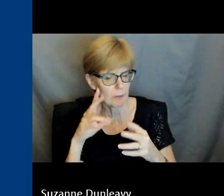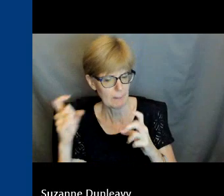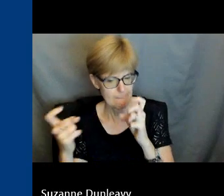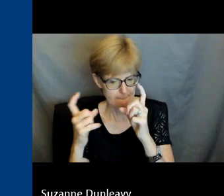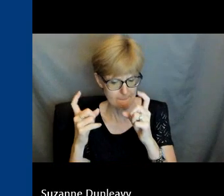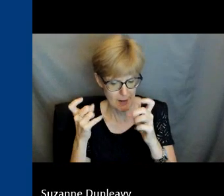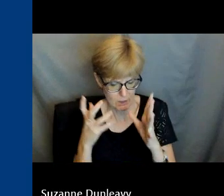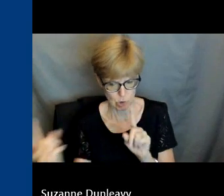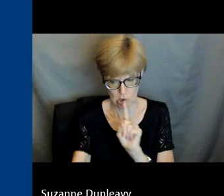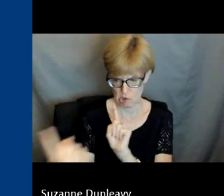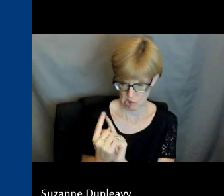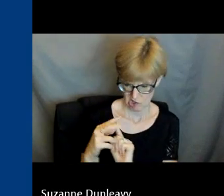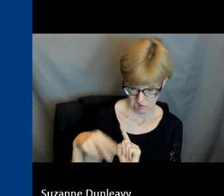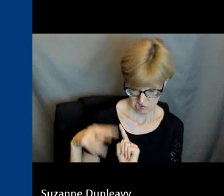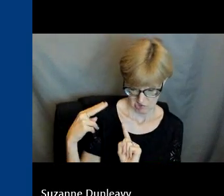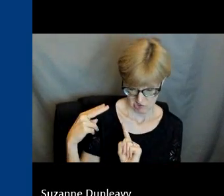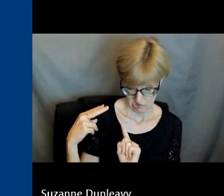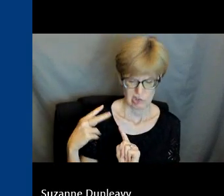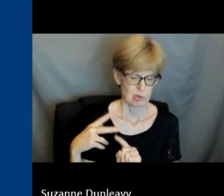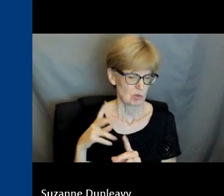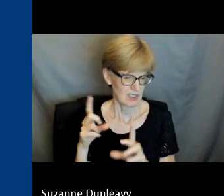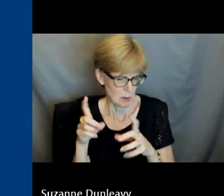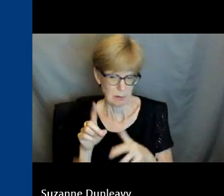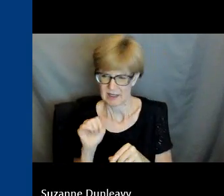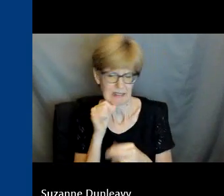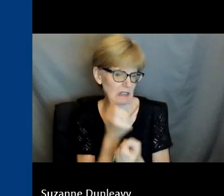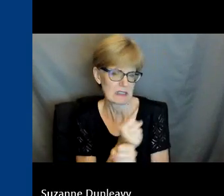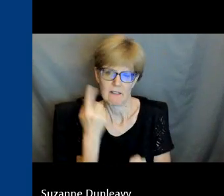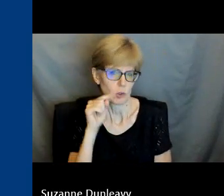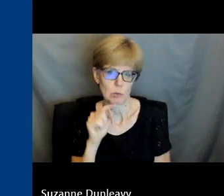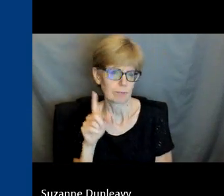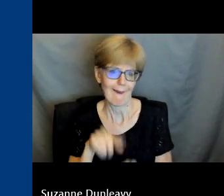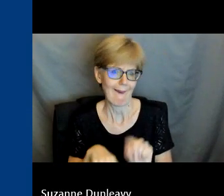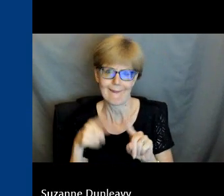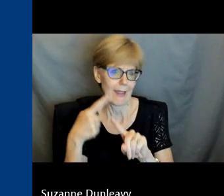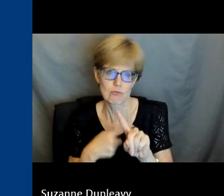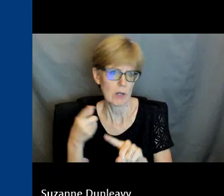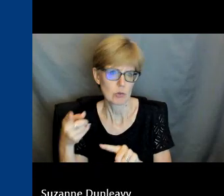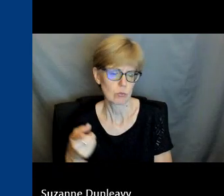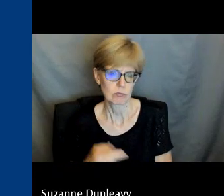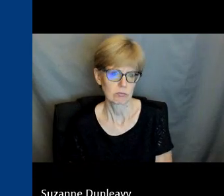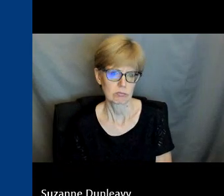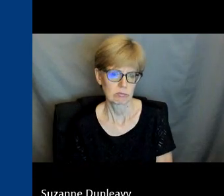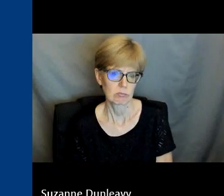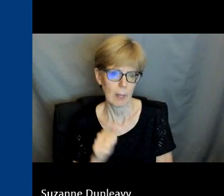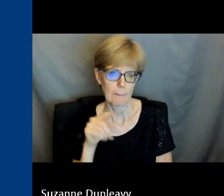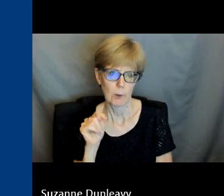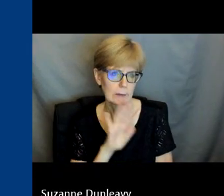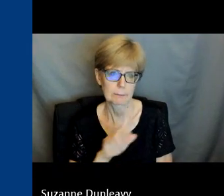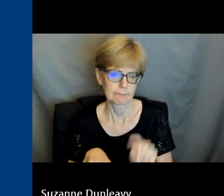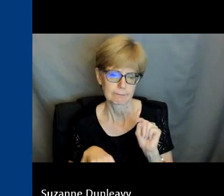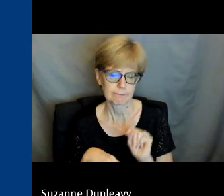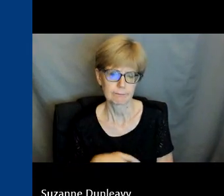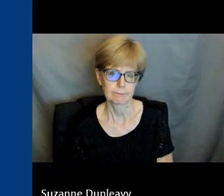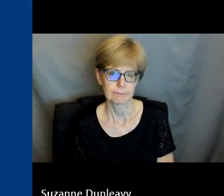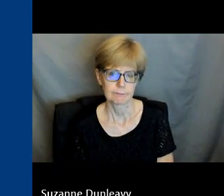sorry, because of your disability, I don't think that this place is safe for you, so I'm not going to rent you this apartment. They